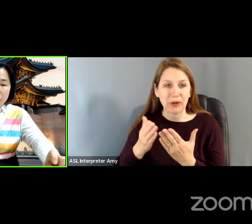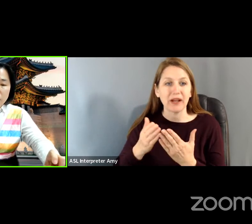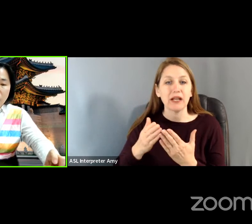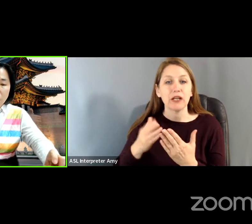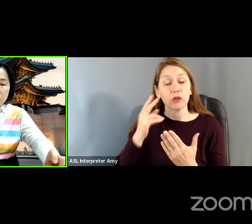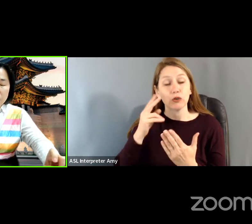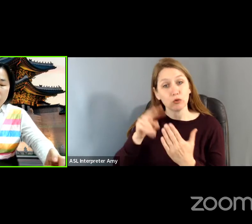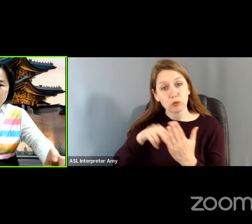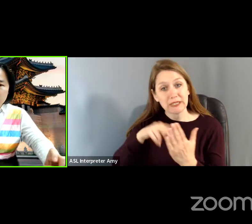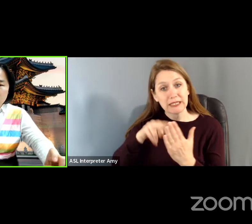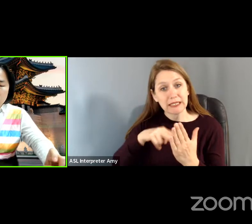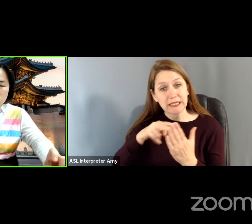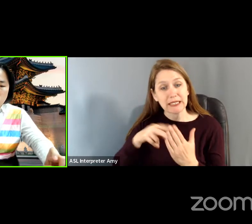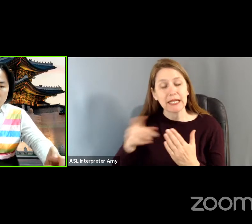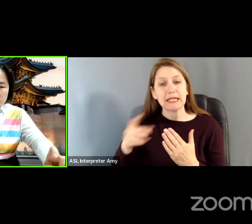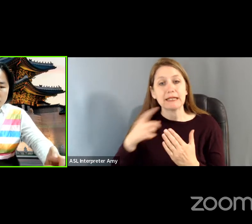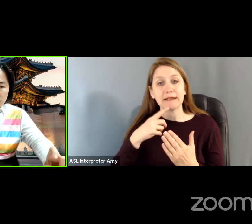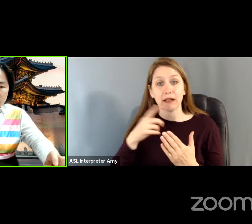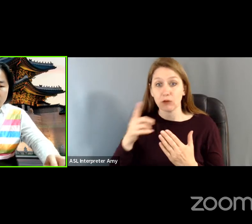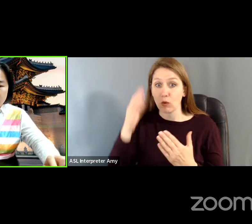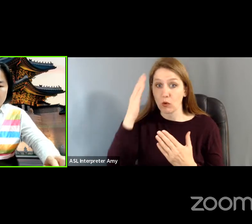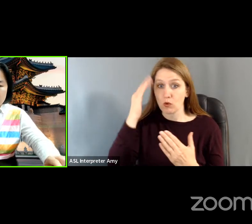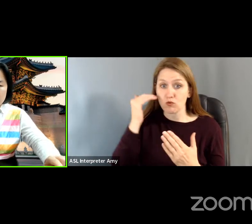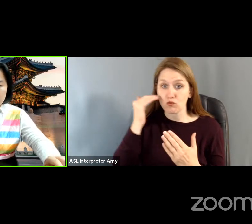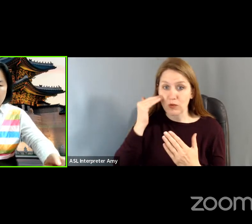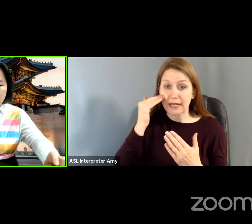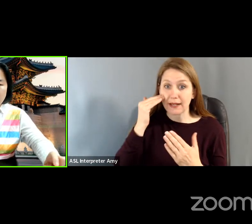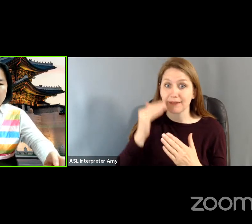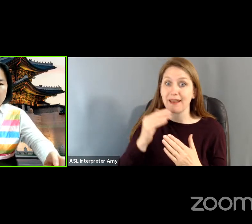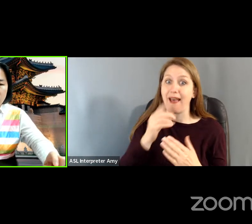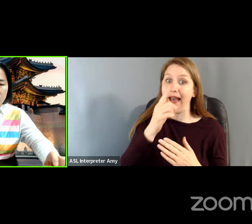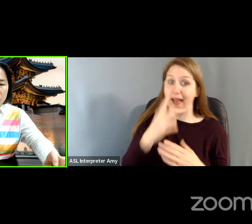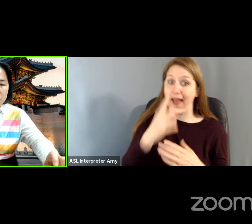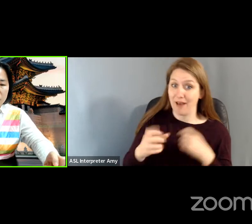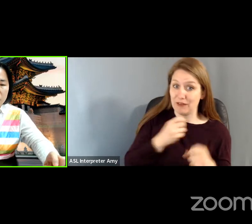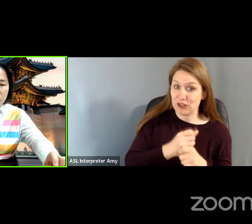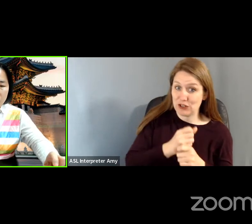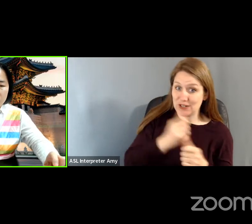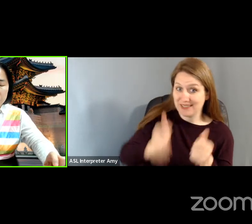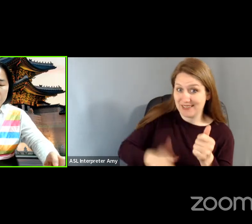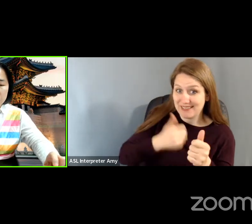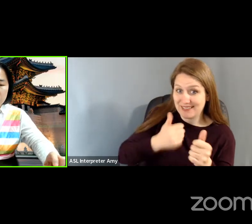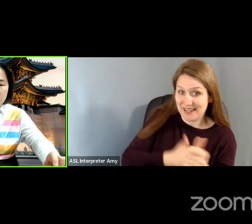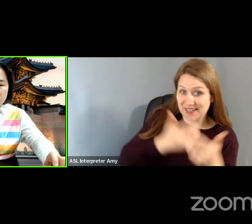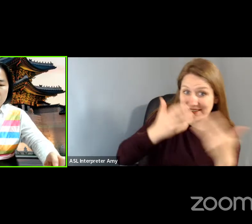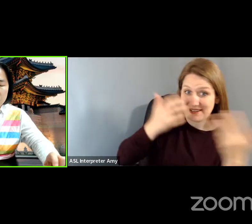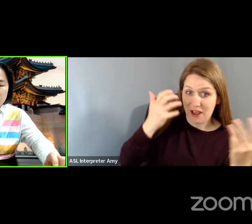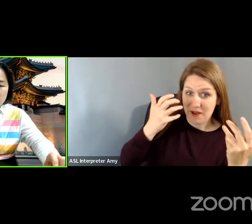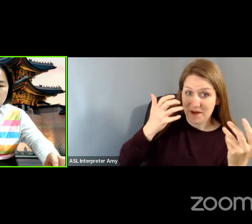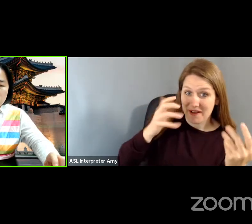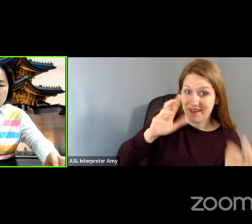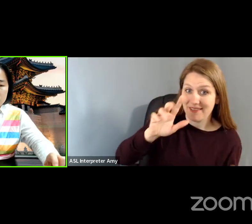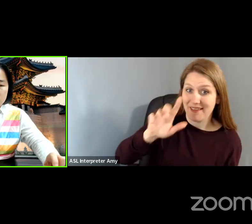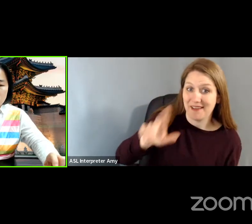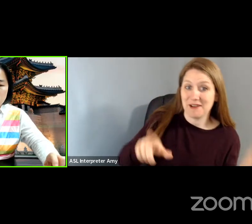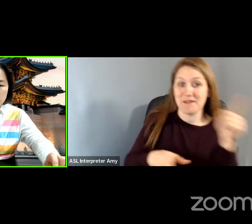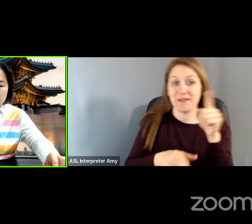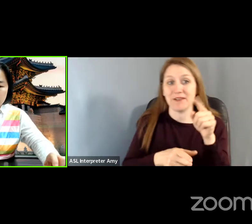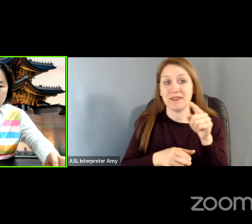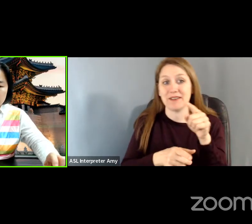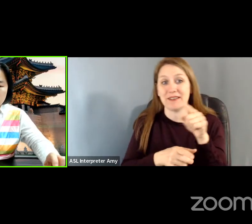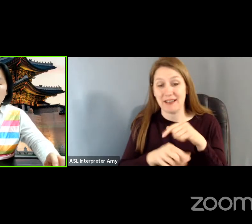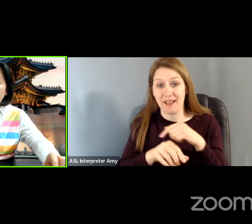Koreans spend half a year chasing tigers and the other half visiting condolences